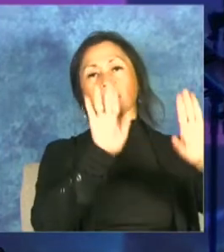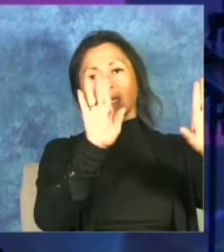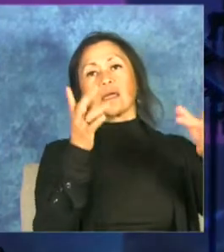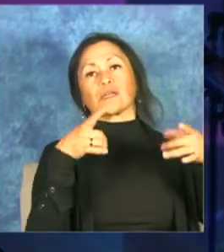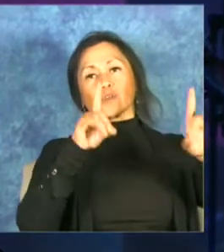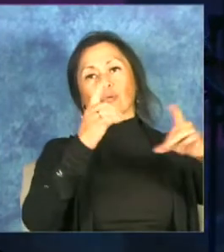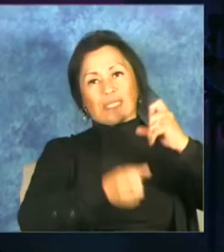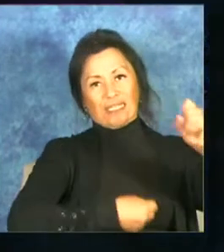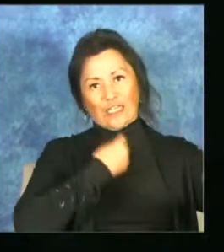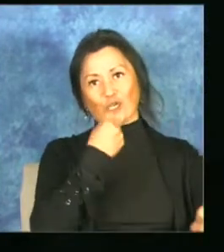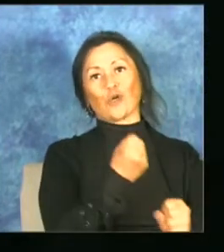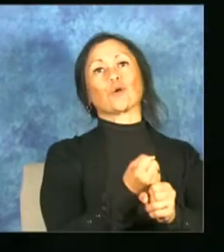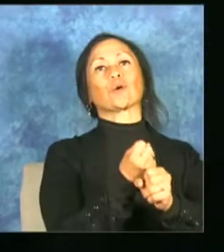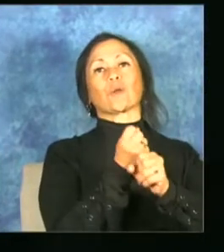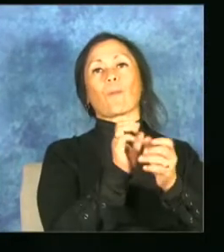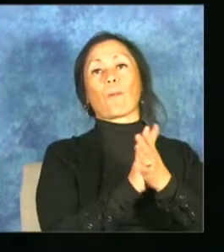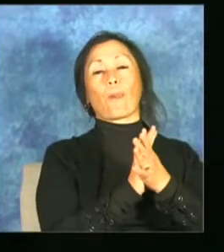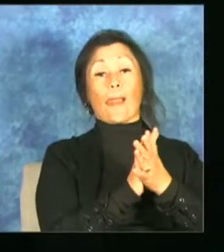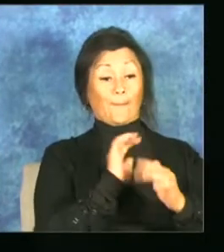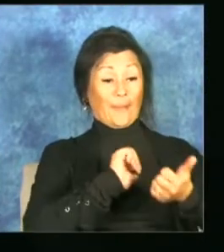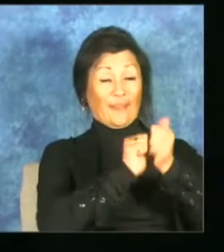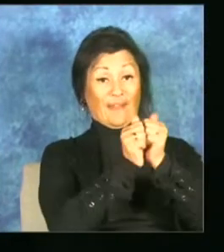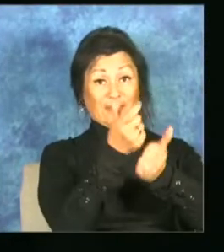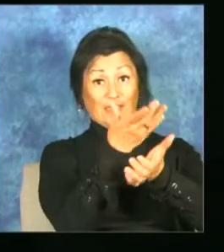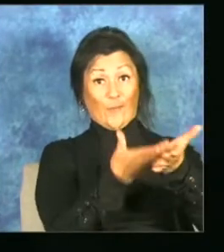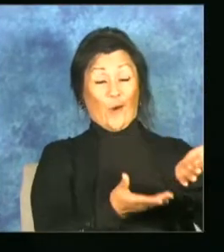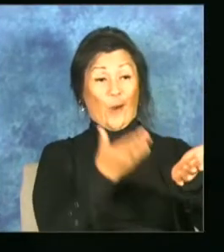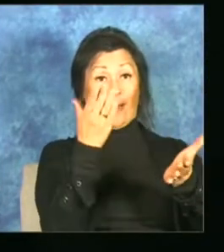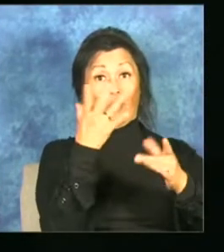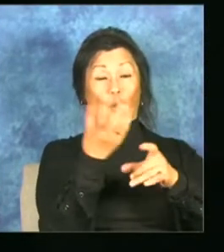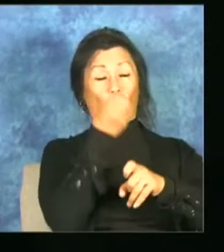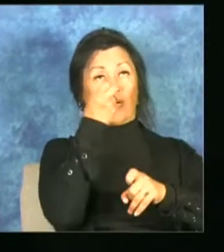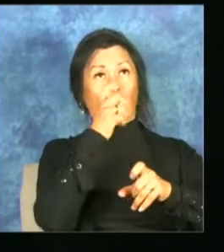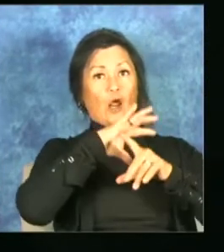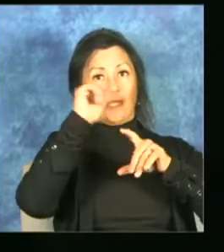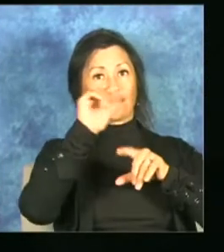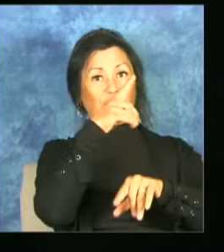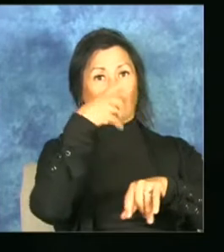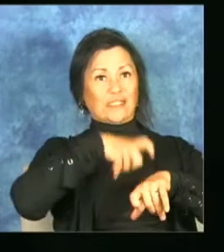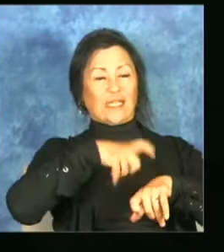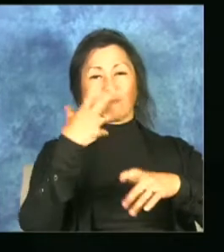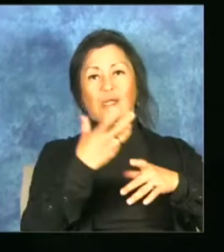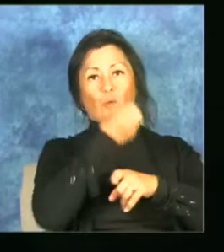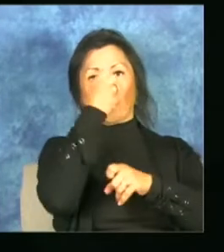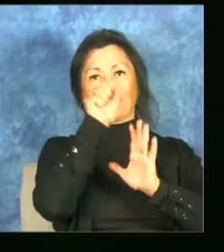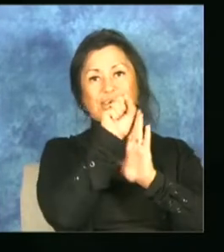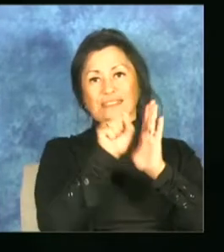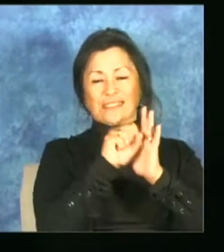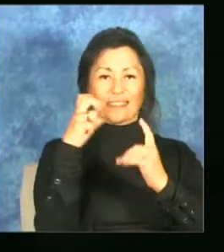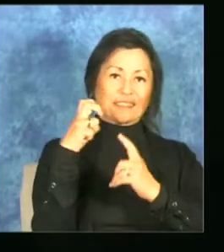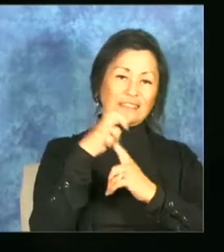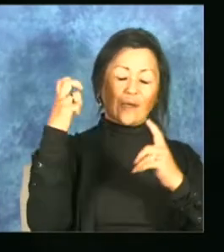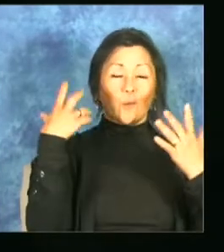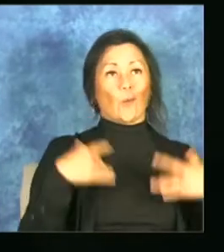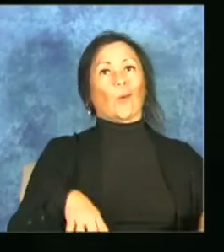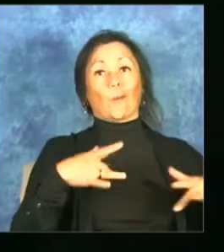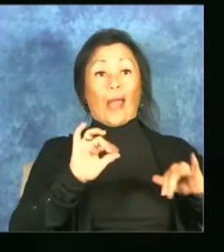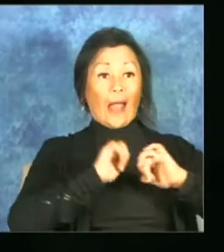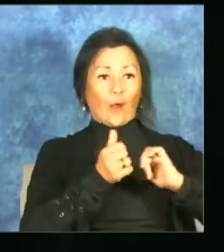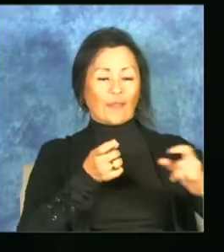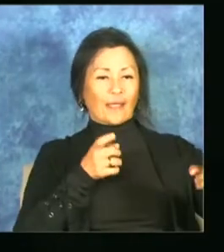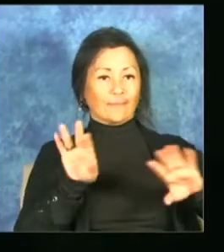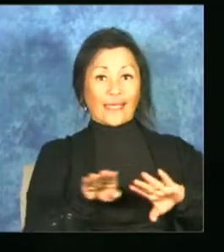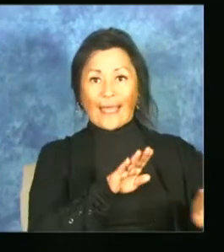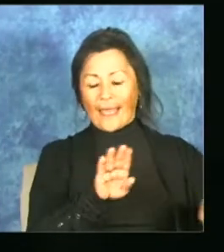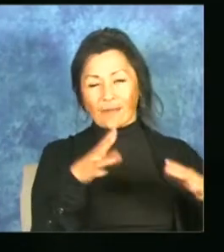throughout the year. The athletic part of it and winning was awesome. It's the first time we've ever won a state championship, but how they handled